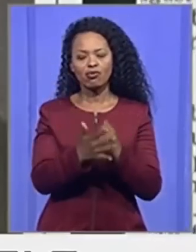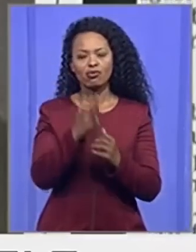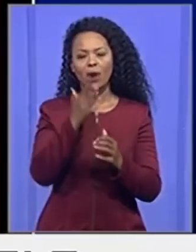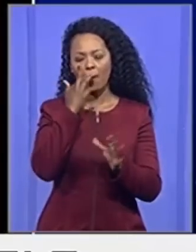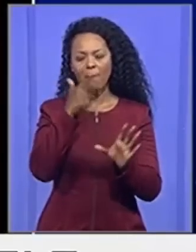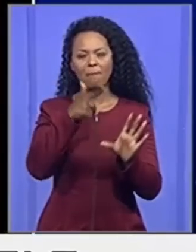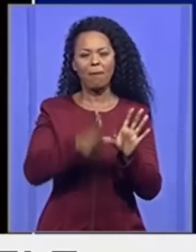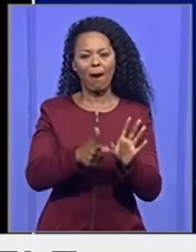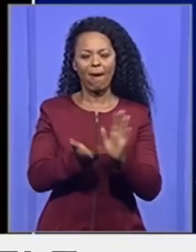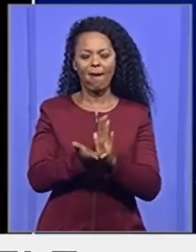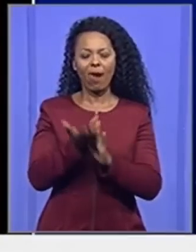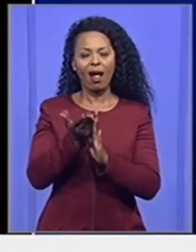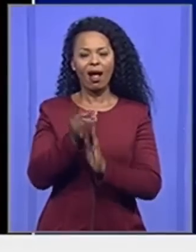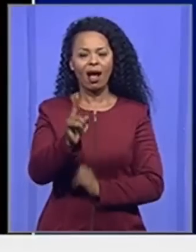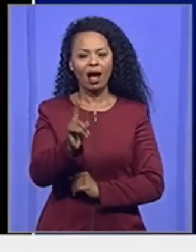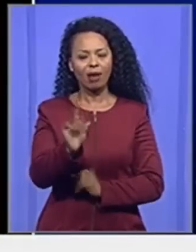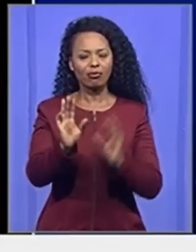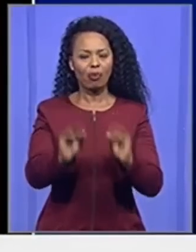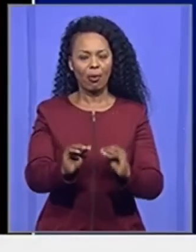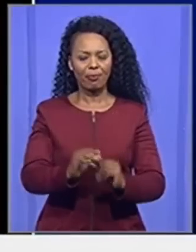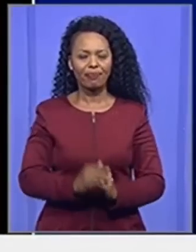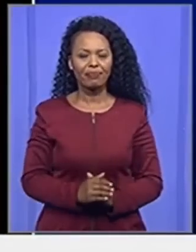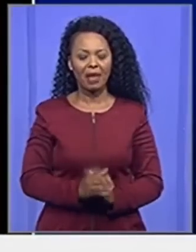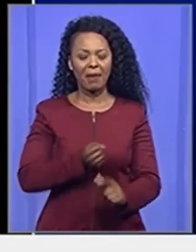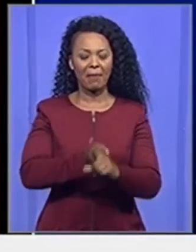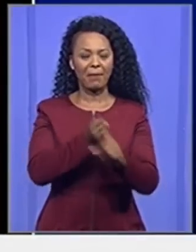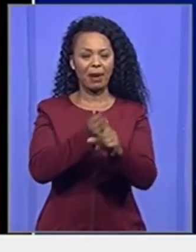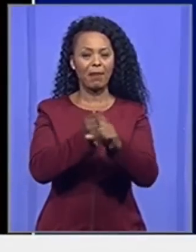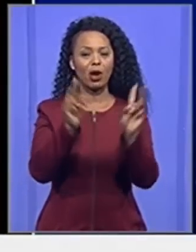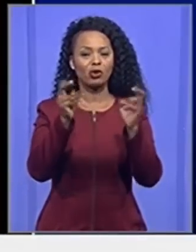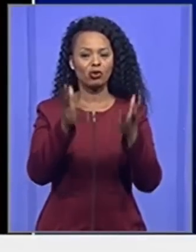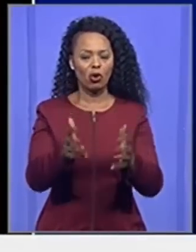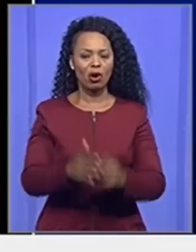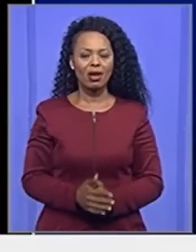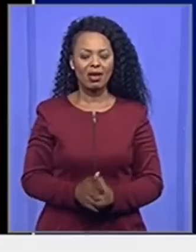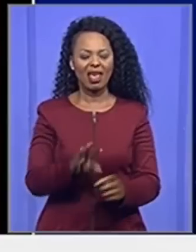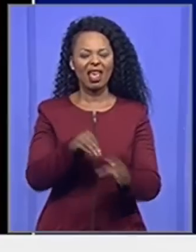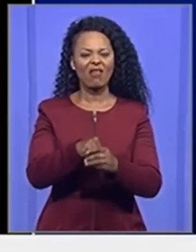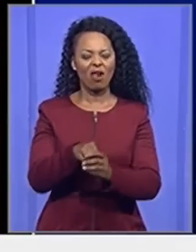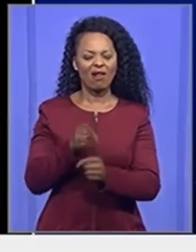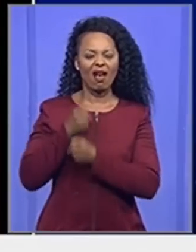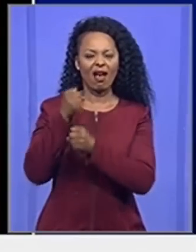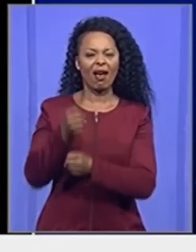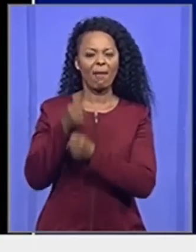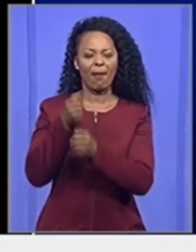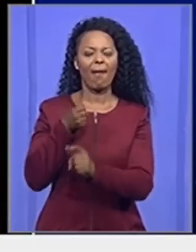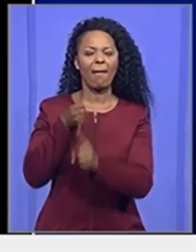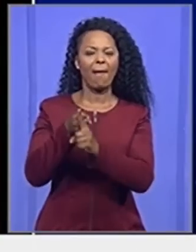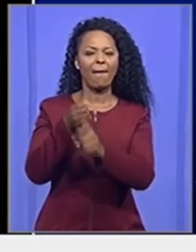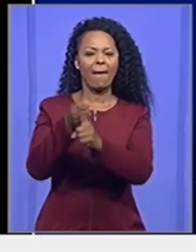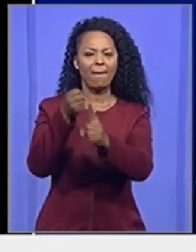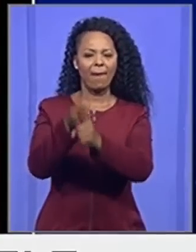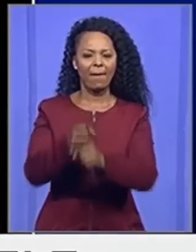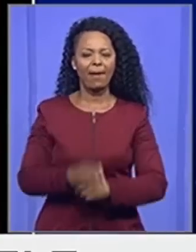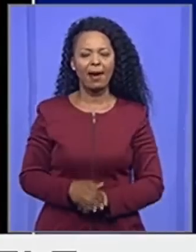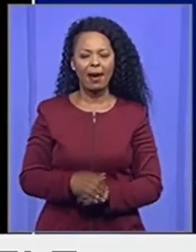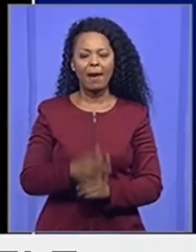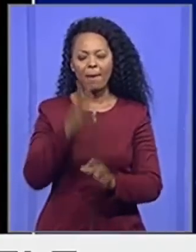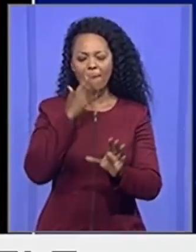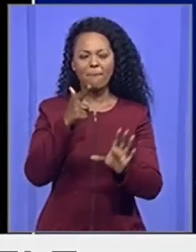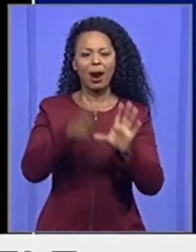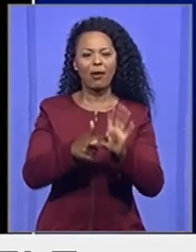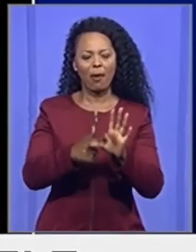petrole. I believe that explains, Aldrin, why he would have been involved in the campaign that to deregulate the price of petrol.